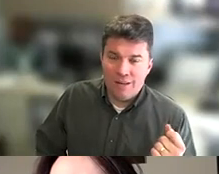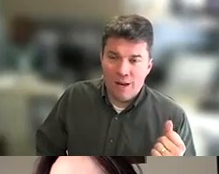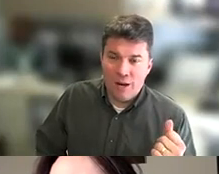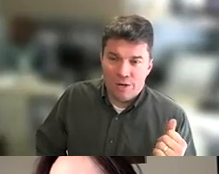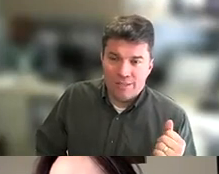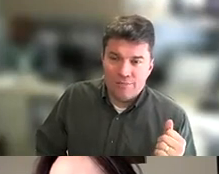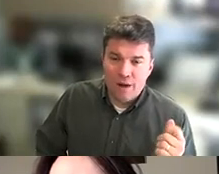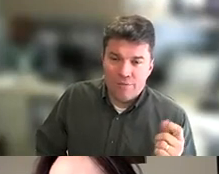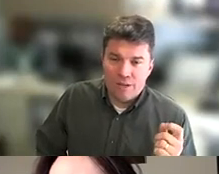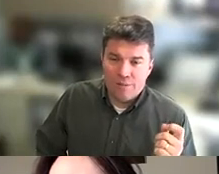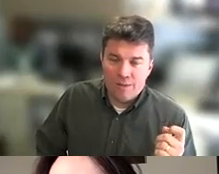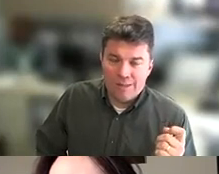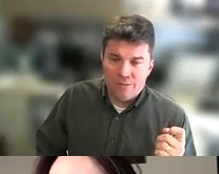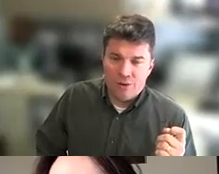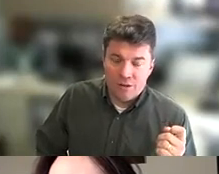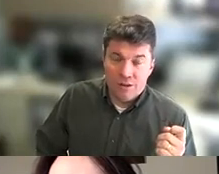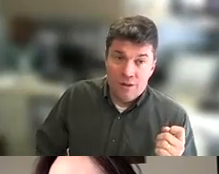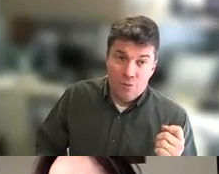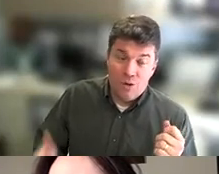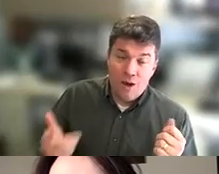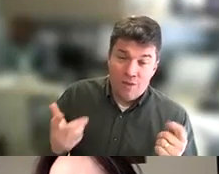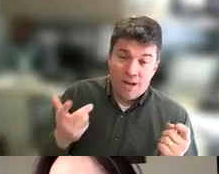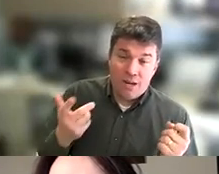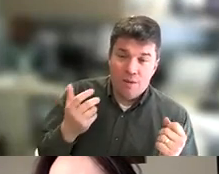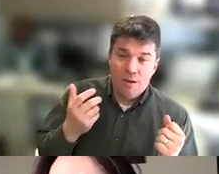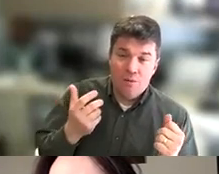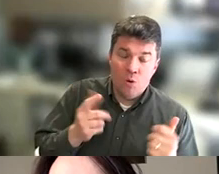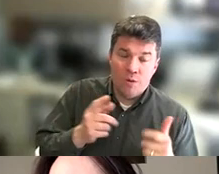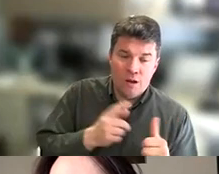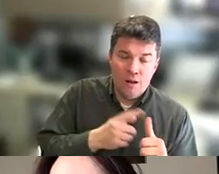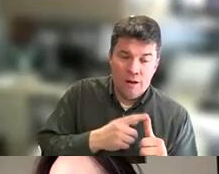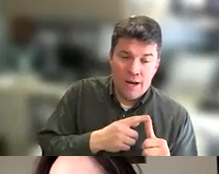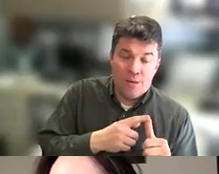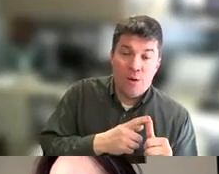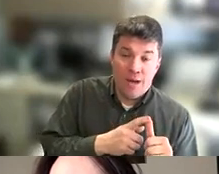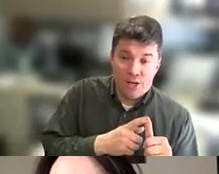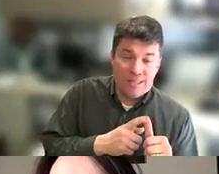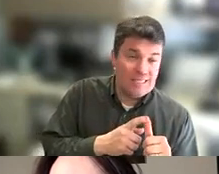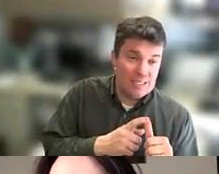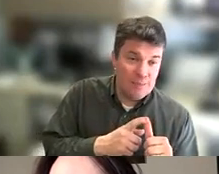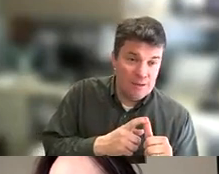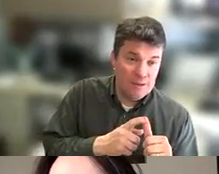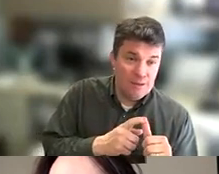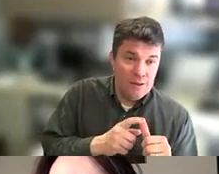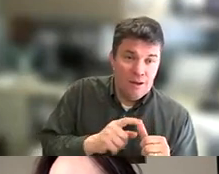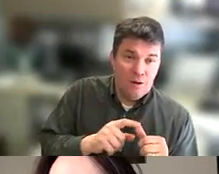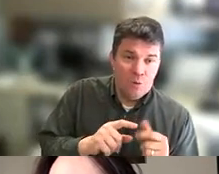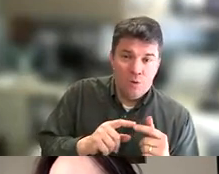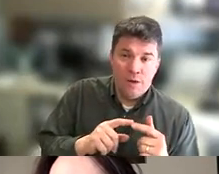when it comes to different languages, often difficult, we do have what was called a communication